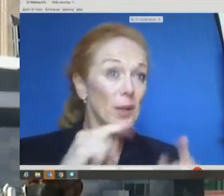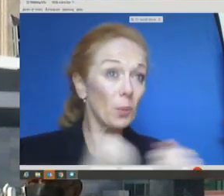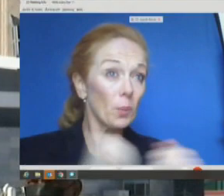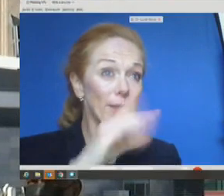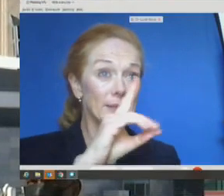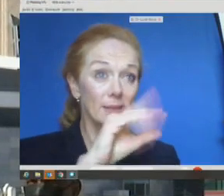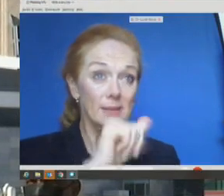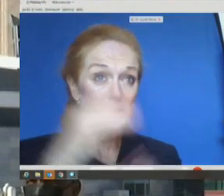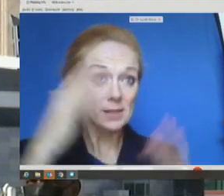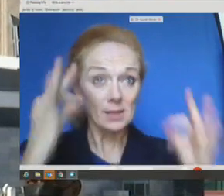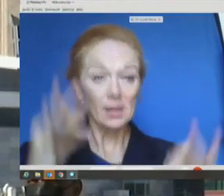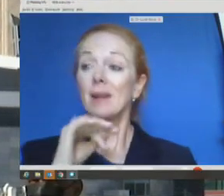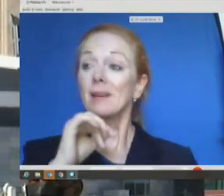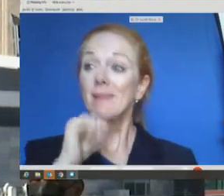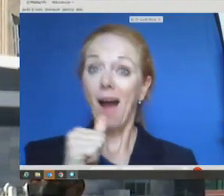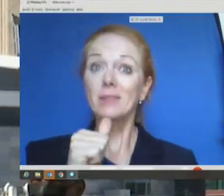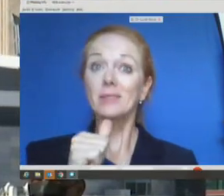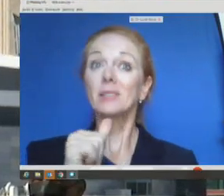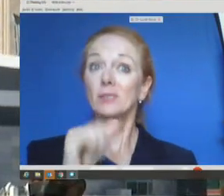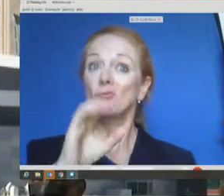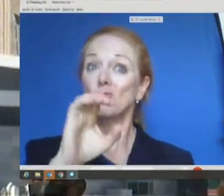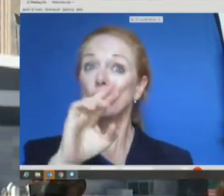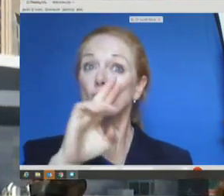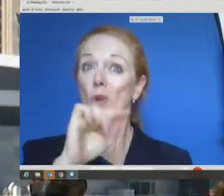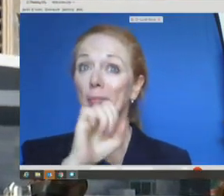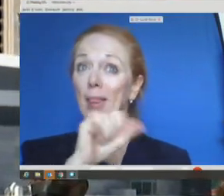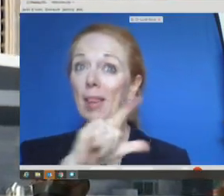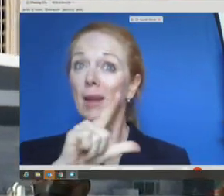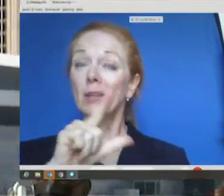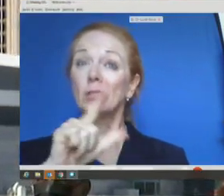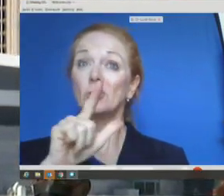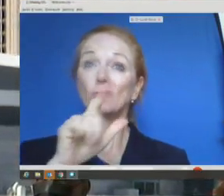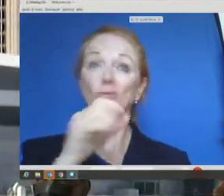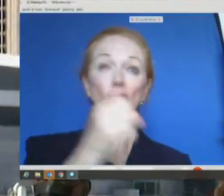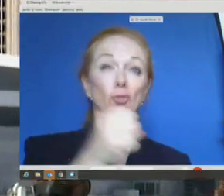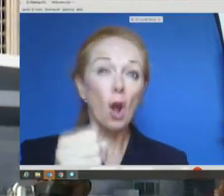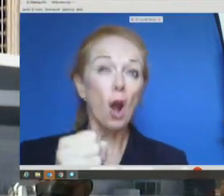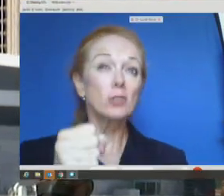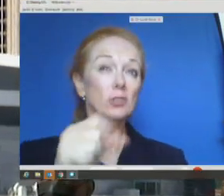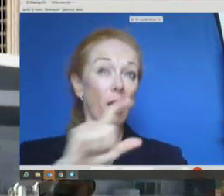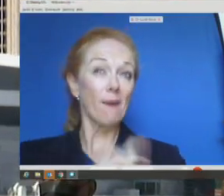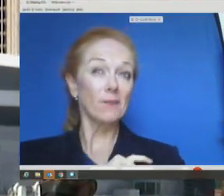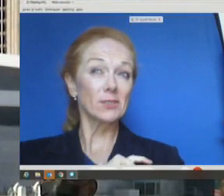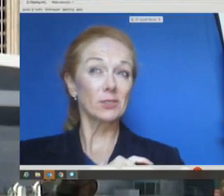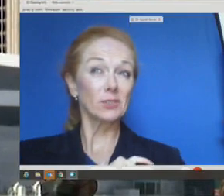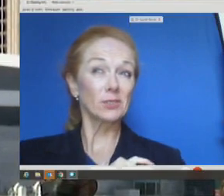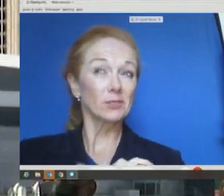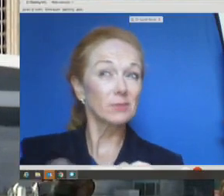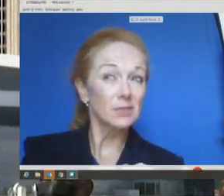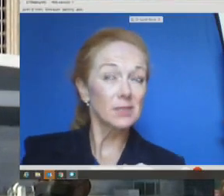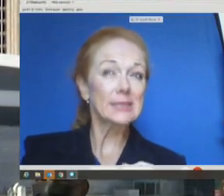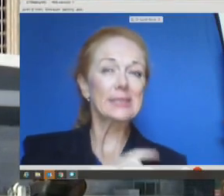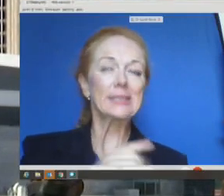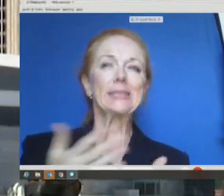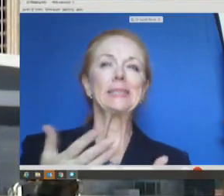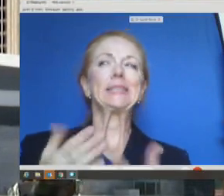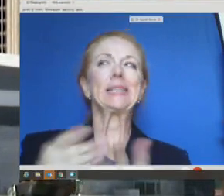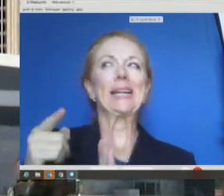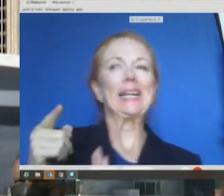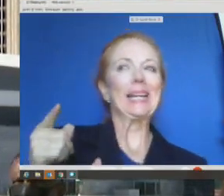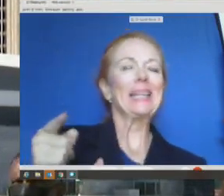And I know during the hearing, it was also relayed to the judge of when we had